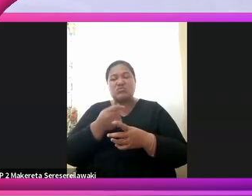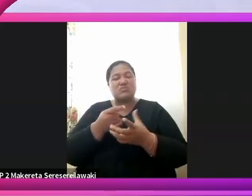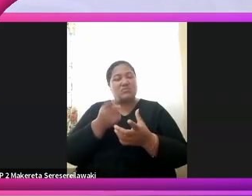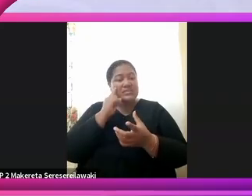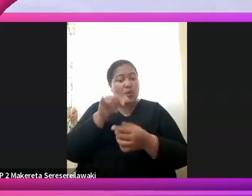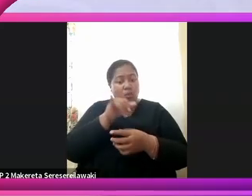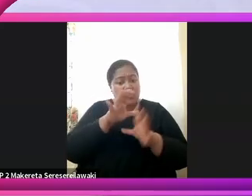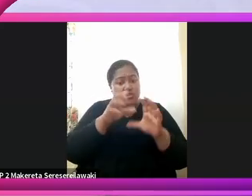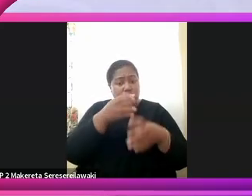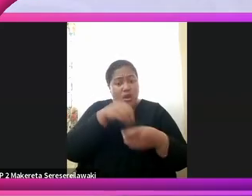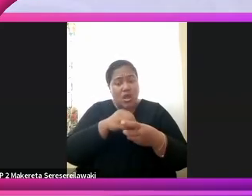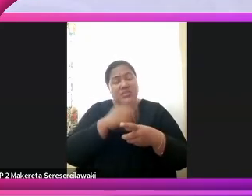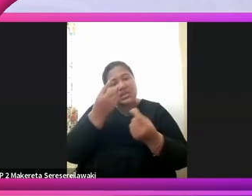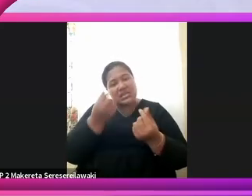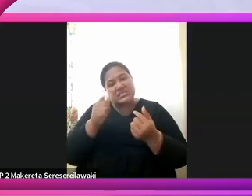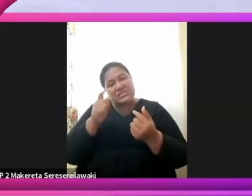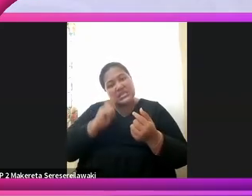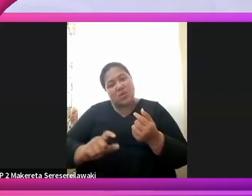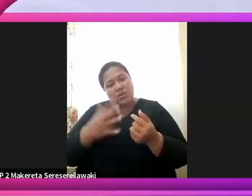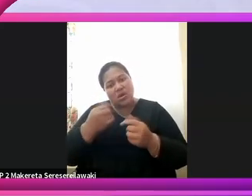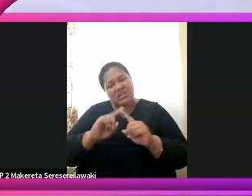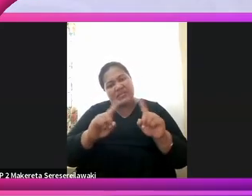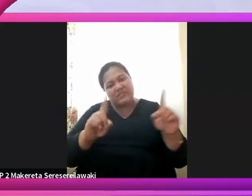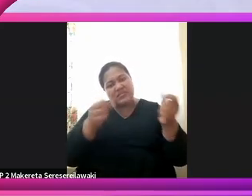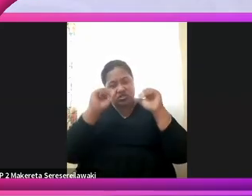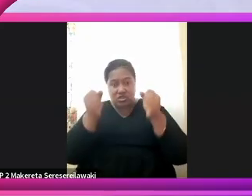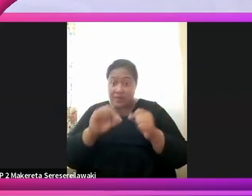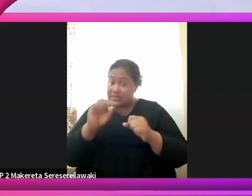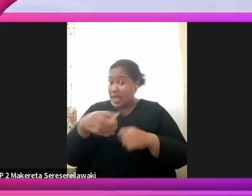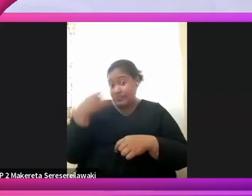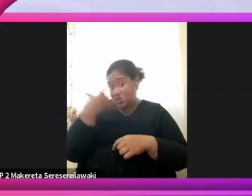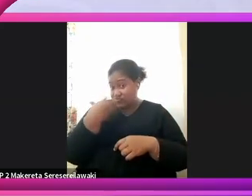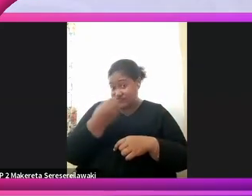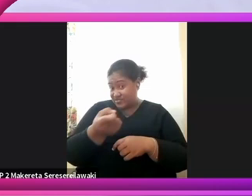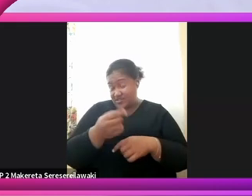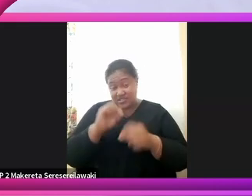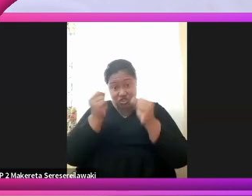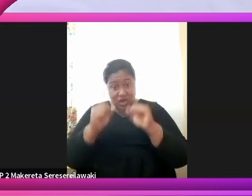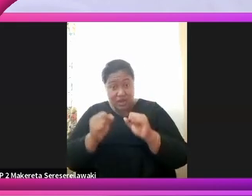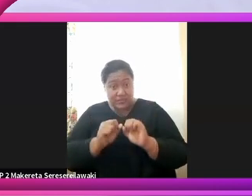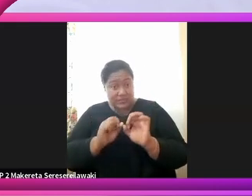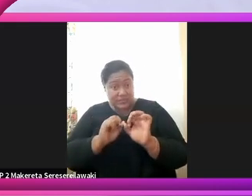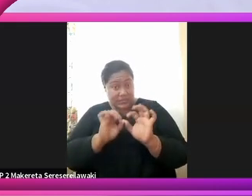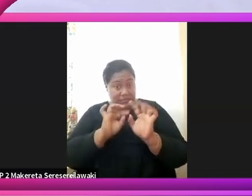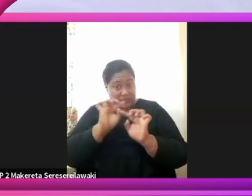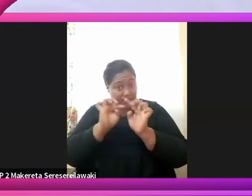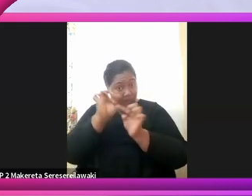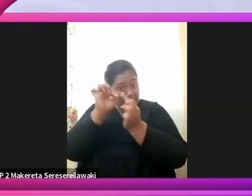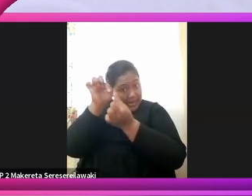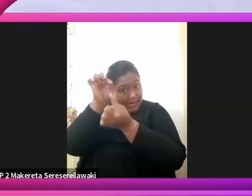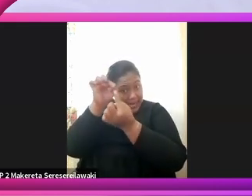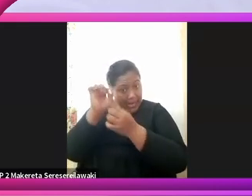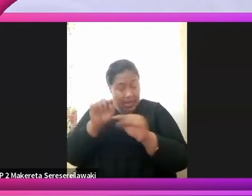treat. They come with all type of shapes. Some shape is so beautiful and spiral, rod, round, and